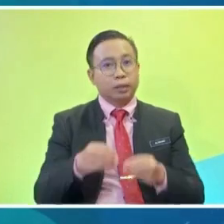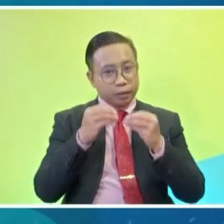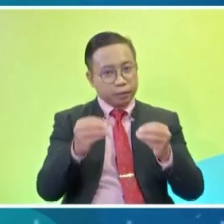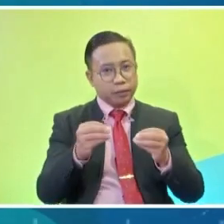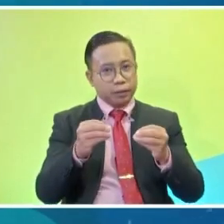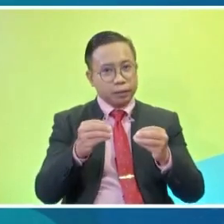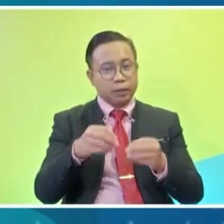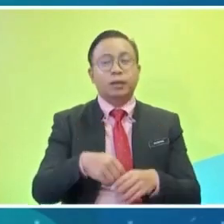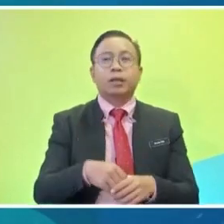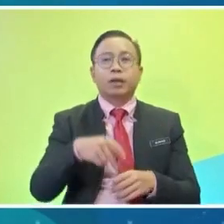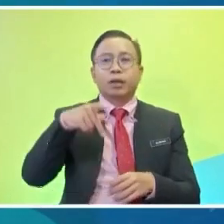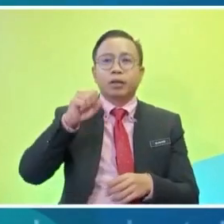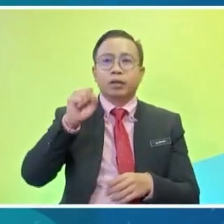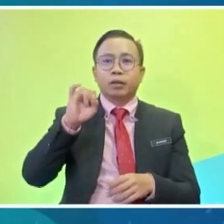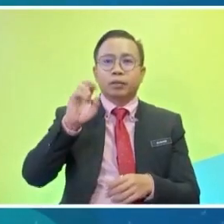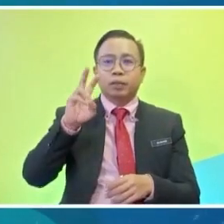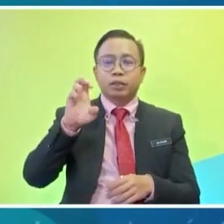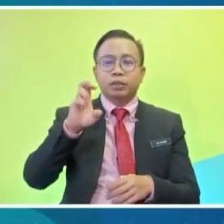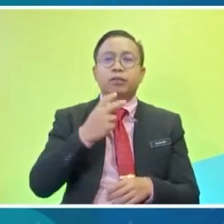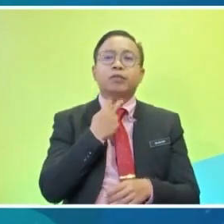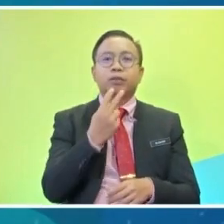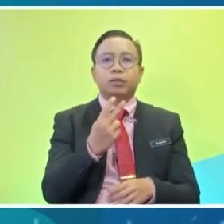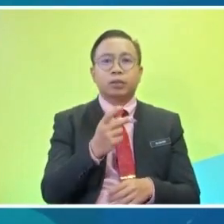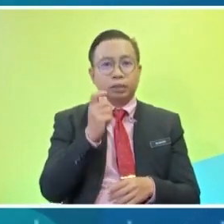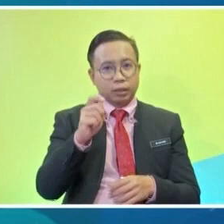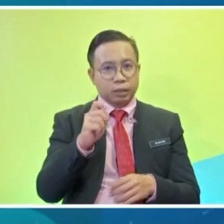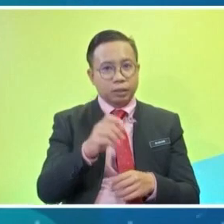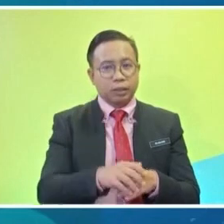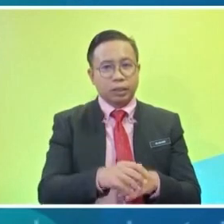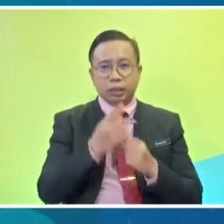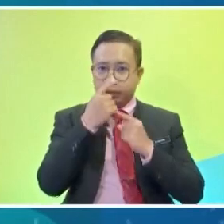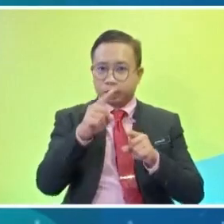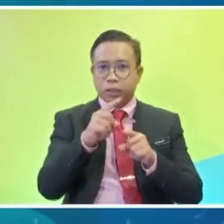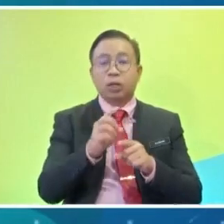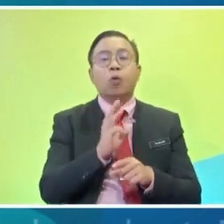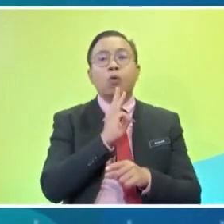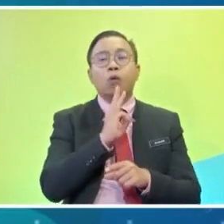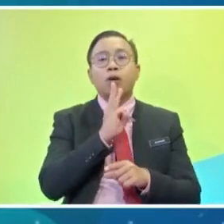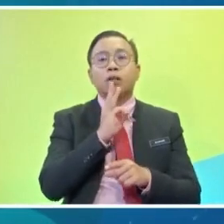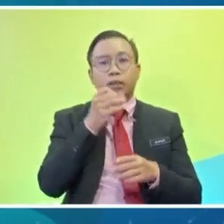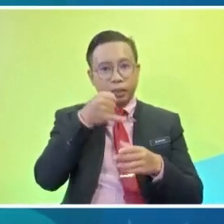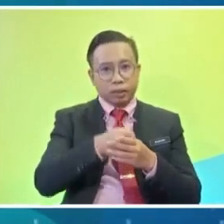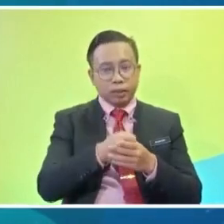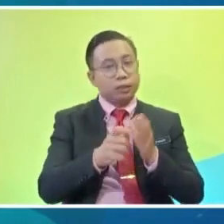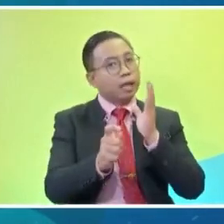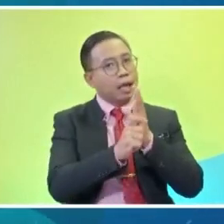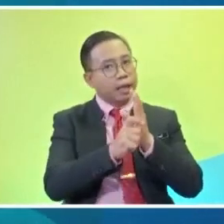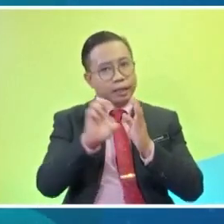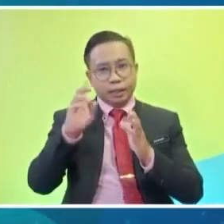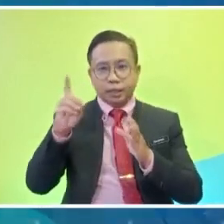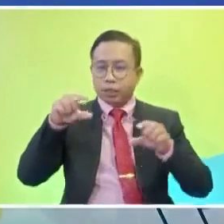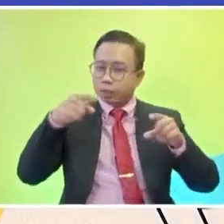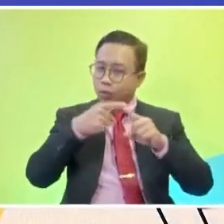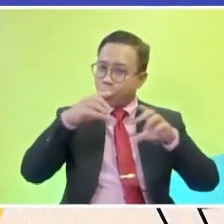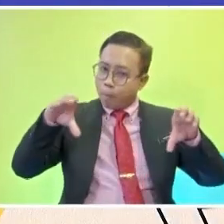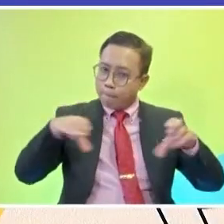me the passive voice already. Very good, Afan. Actually, the answer is correct. Okay, you said water is added to make dough. Okay,